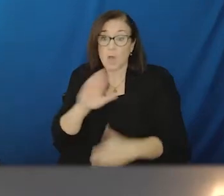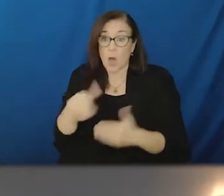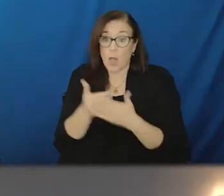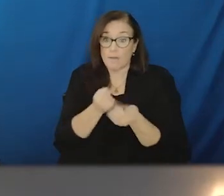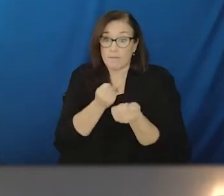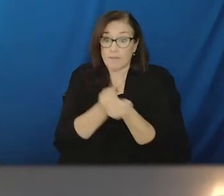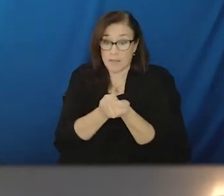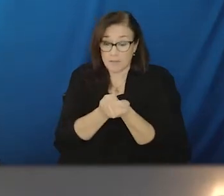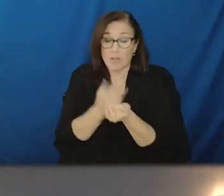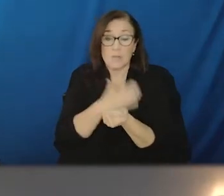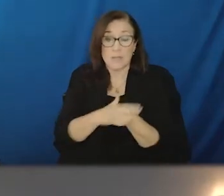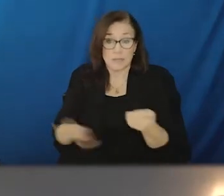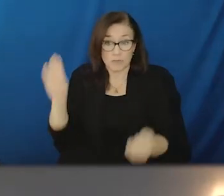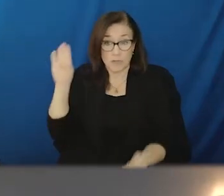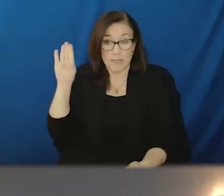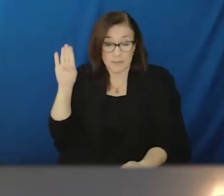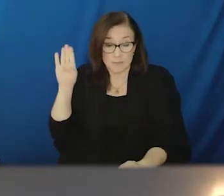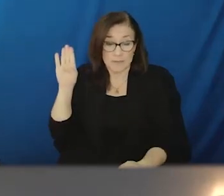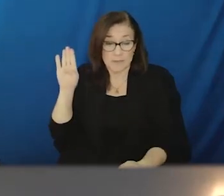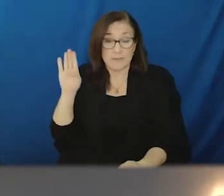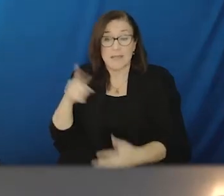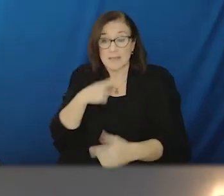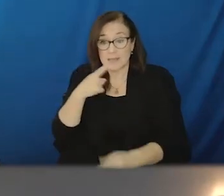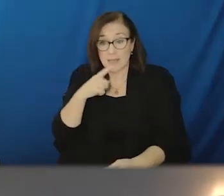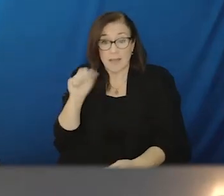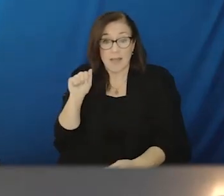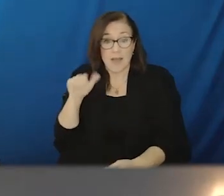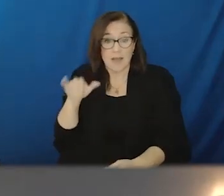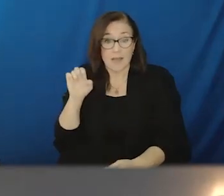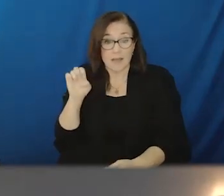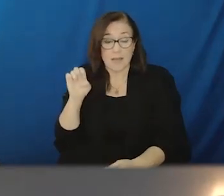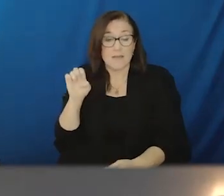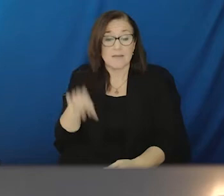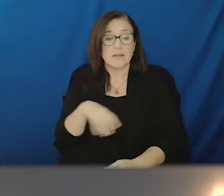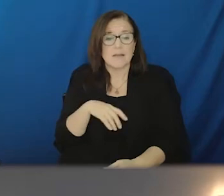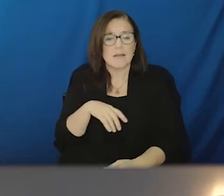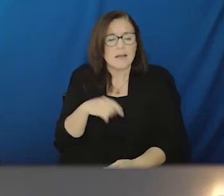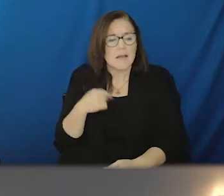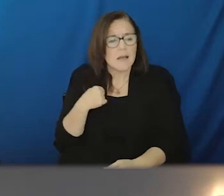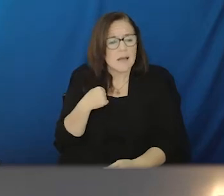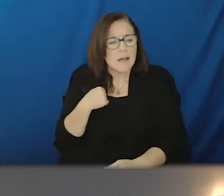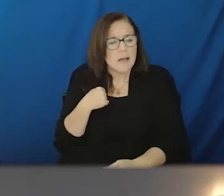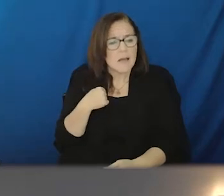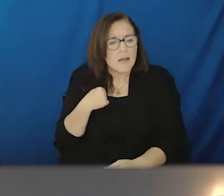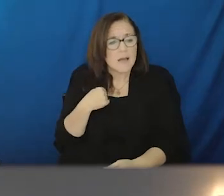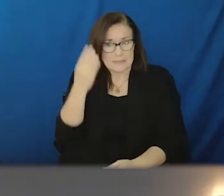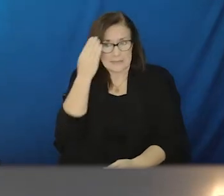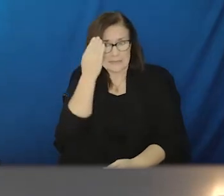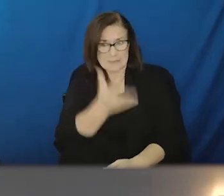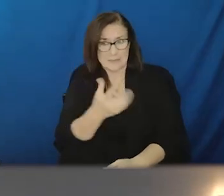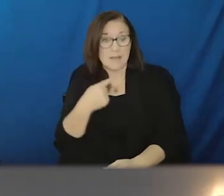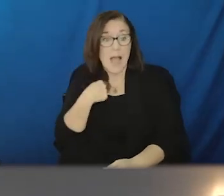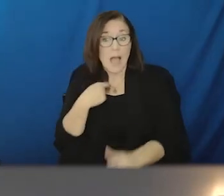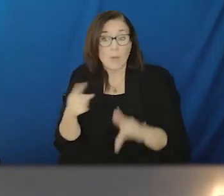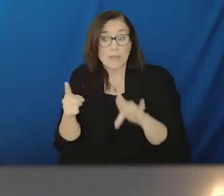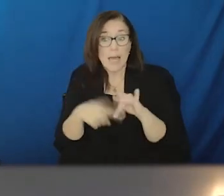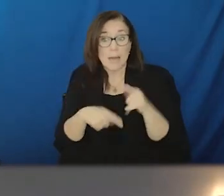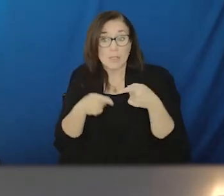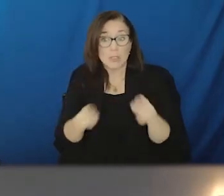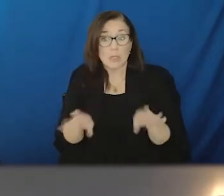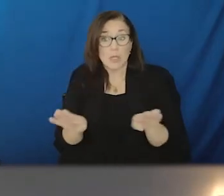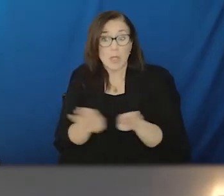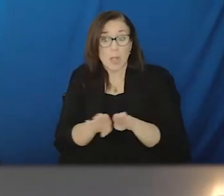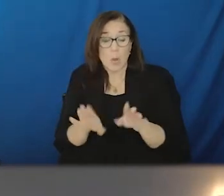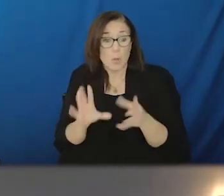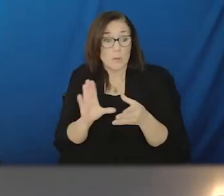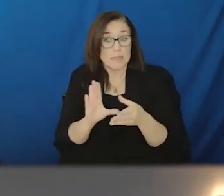please signify by raising your hand and saying aye. Ms. Ford, I want to note that I was absent during closed session, so I will